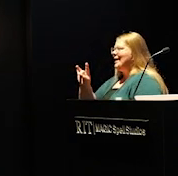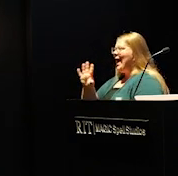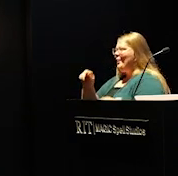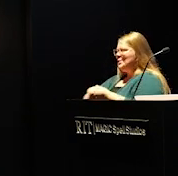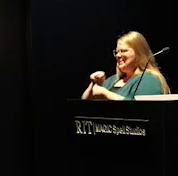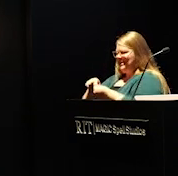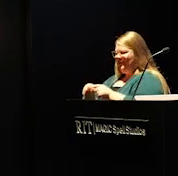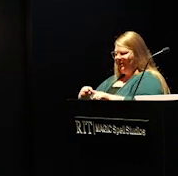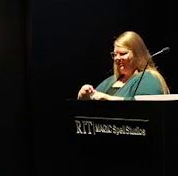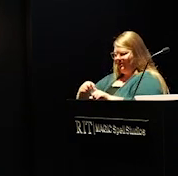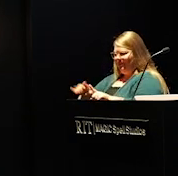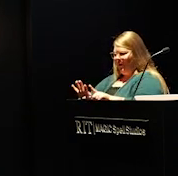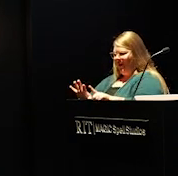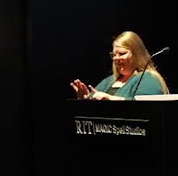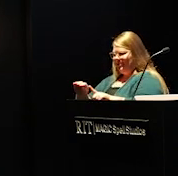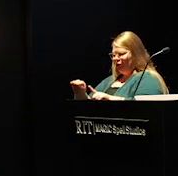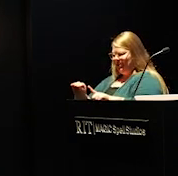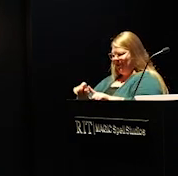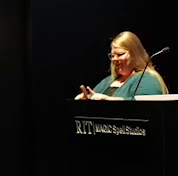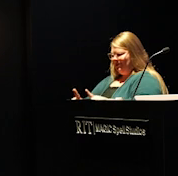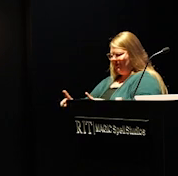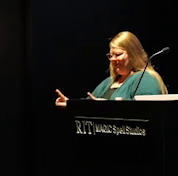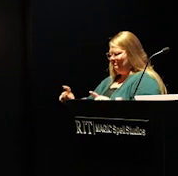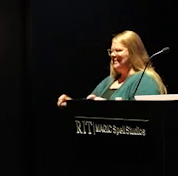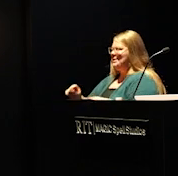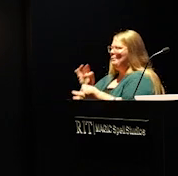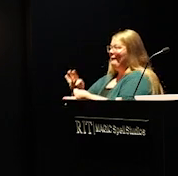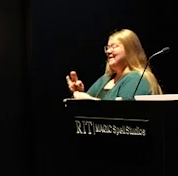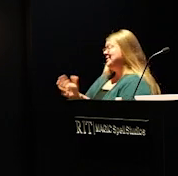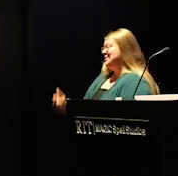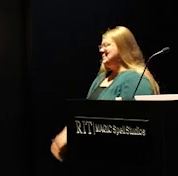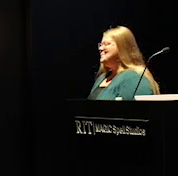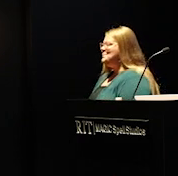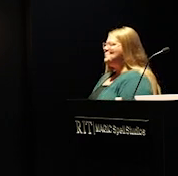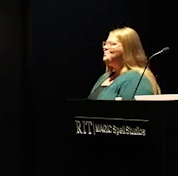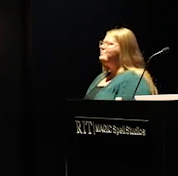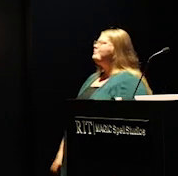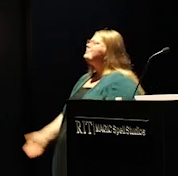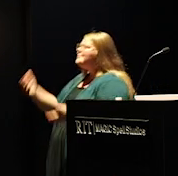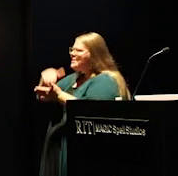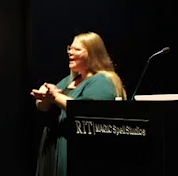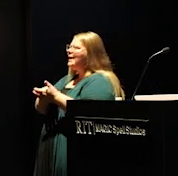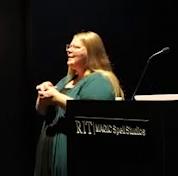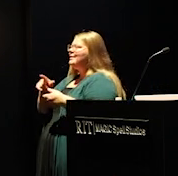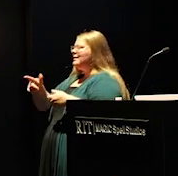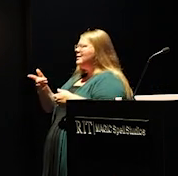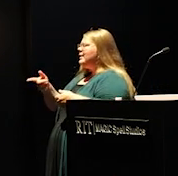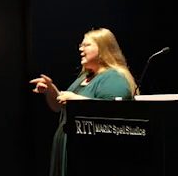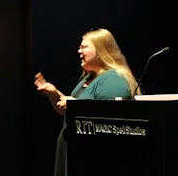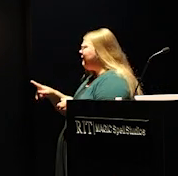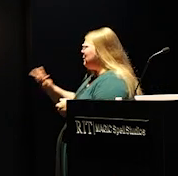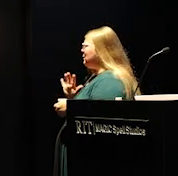45 degrees. yeah, recreating something beloved, erasing the